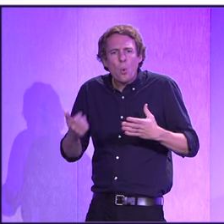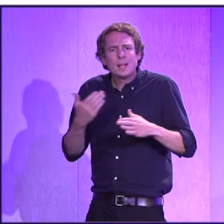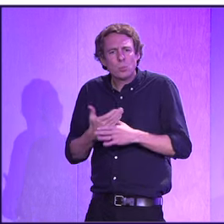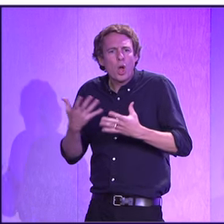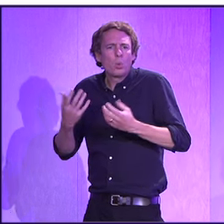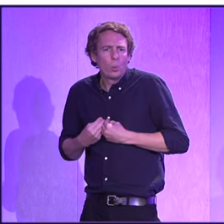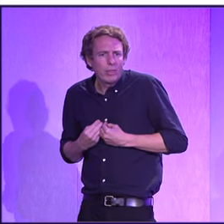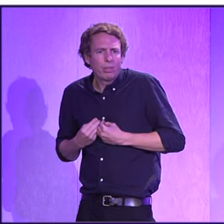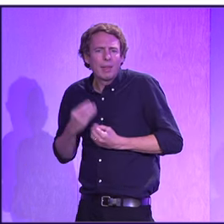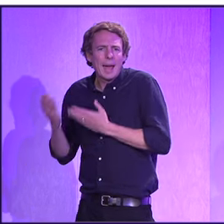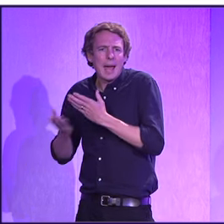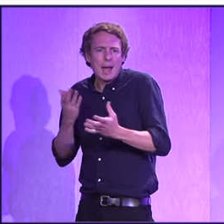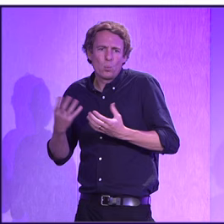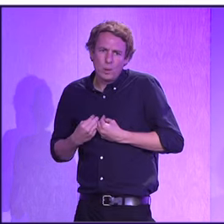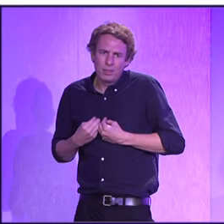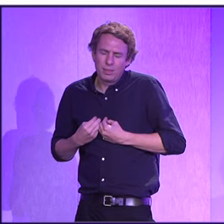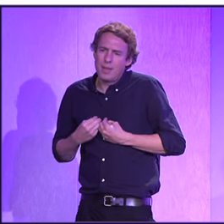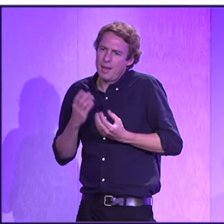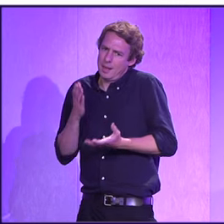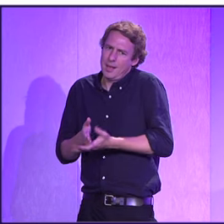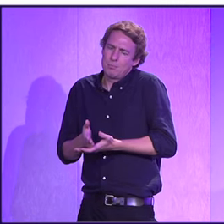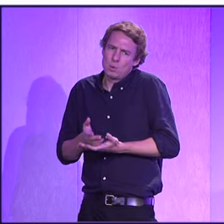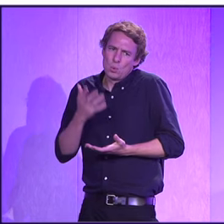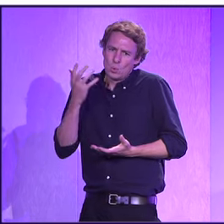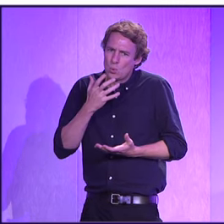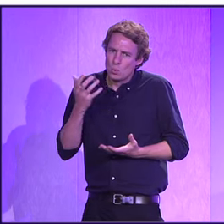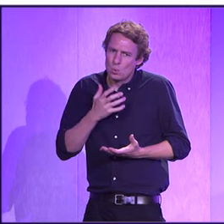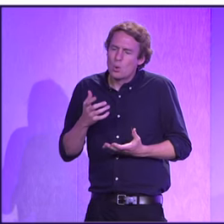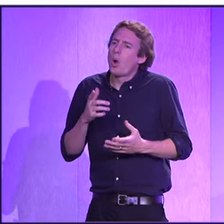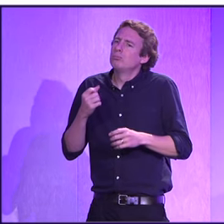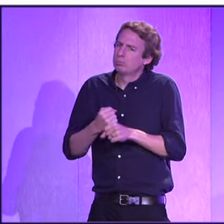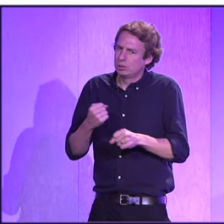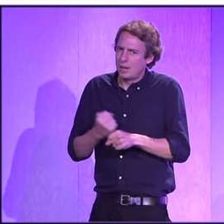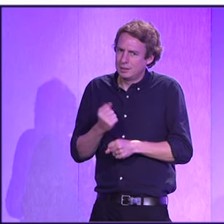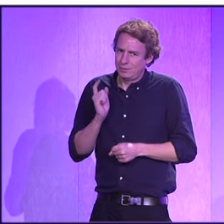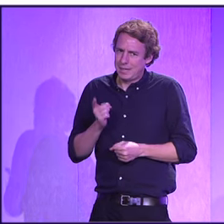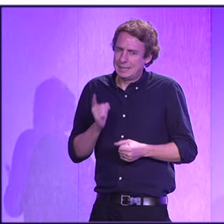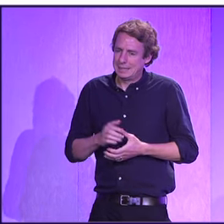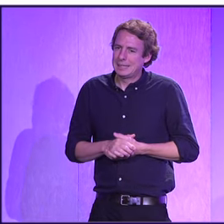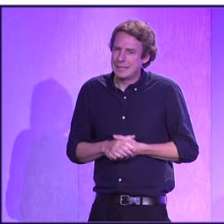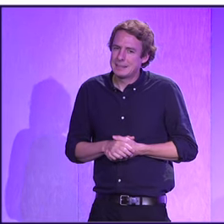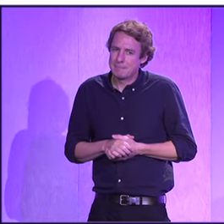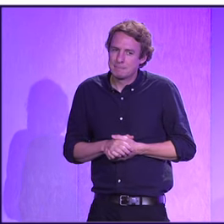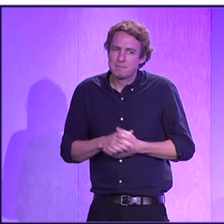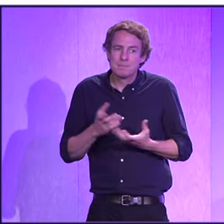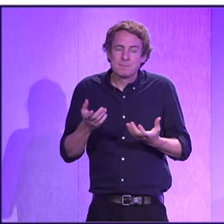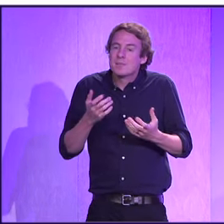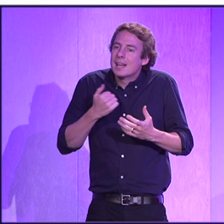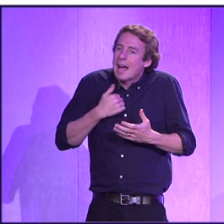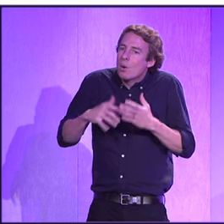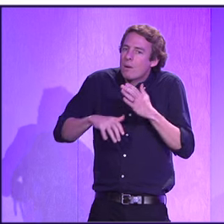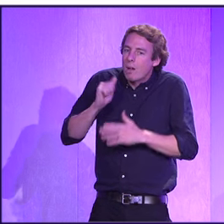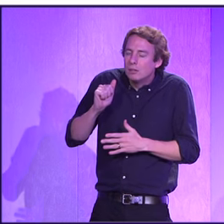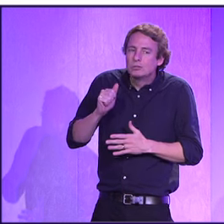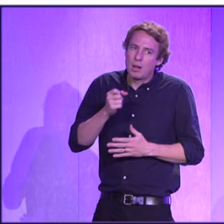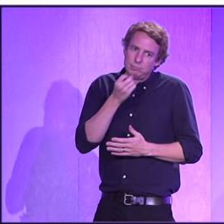you, yeah, as much as possible, because that is how you become ultra productive. And of course, our